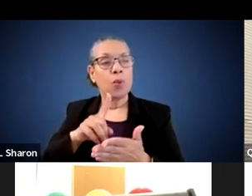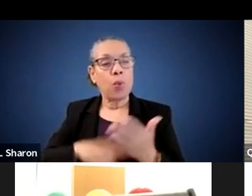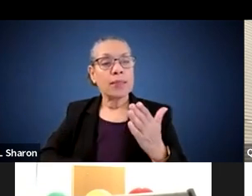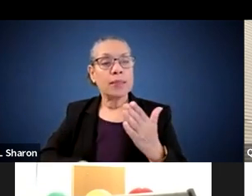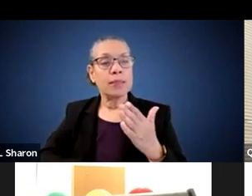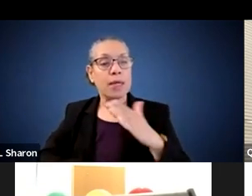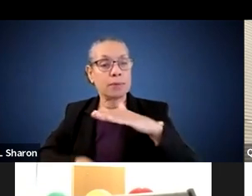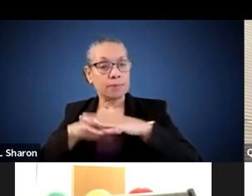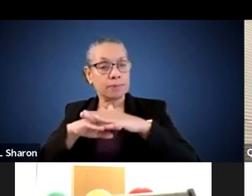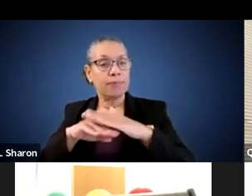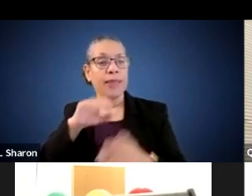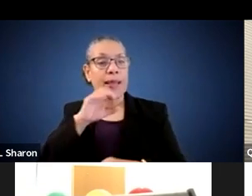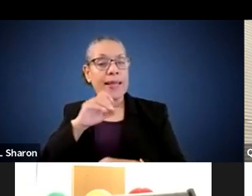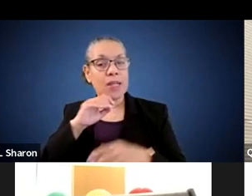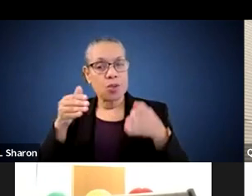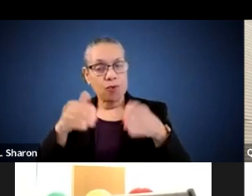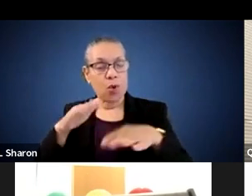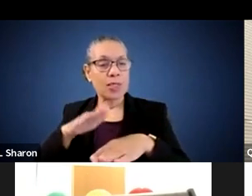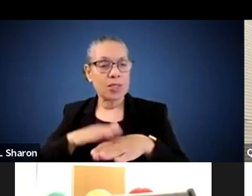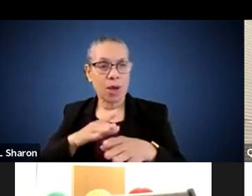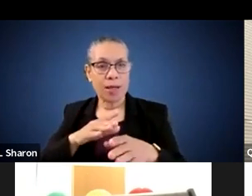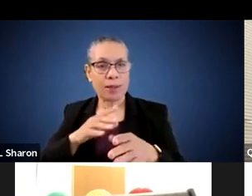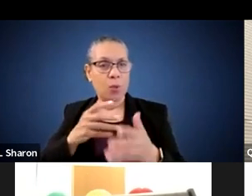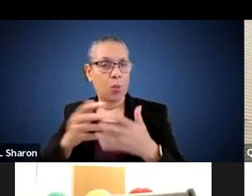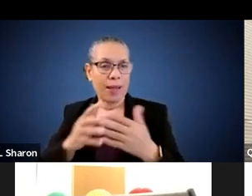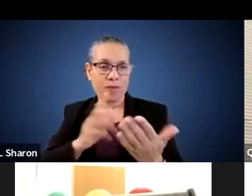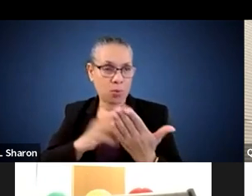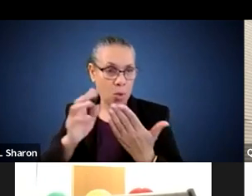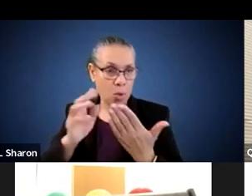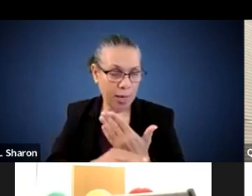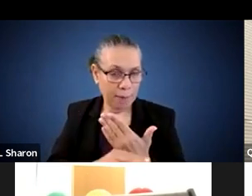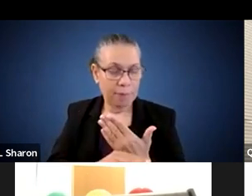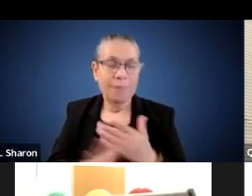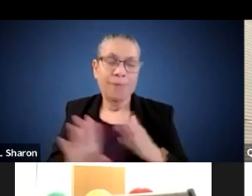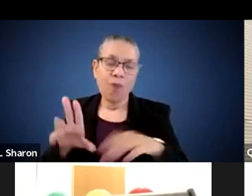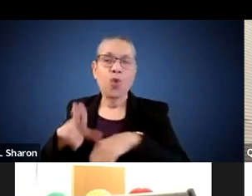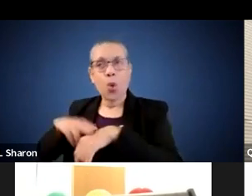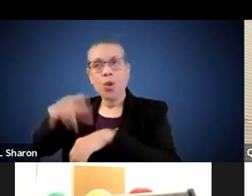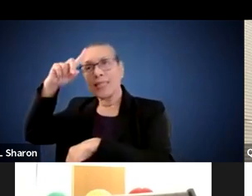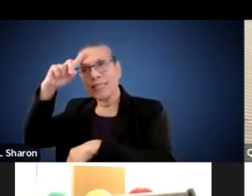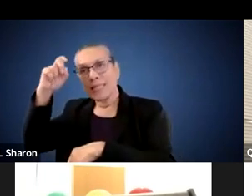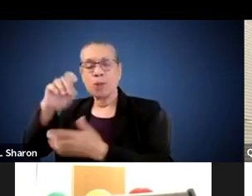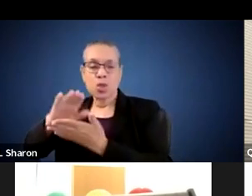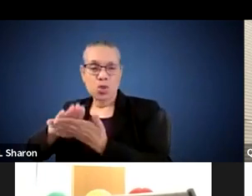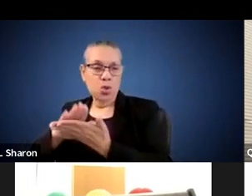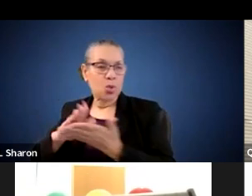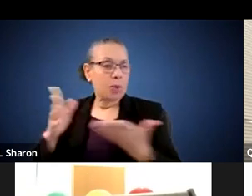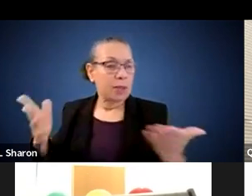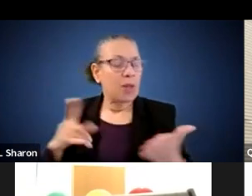offering some kind of focused programming um in addition to obviously summer school if that's needed